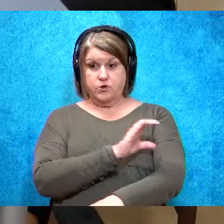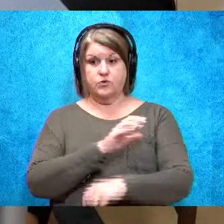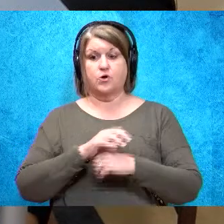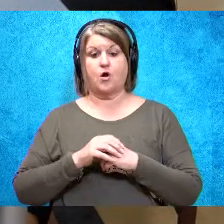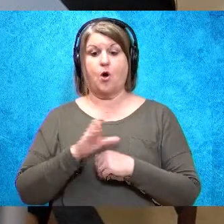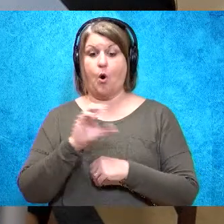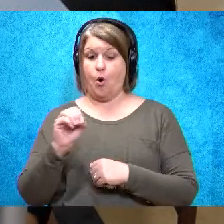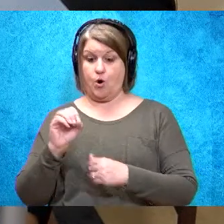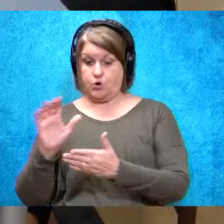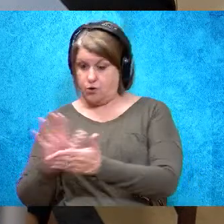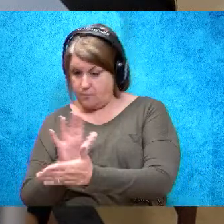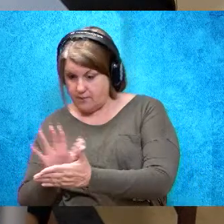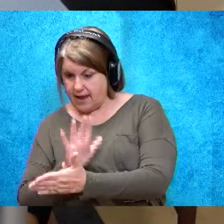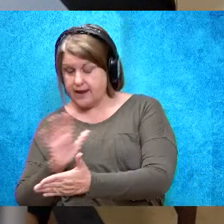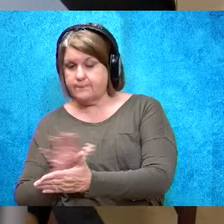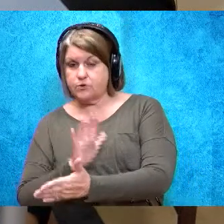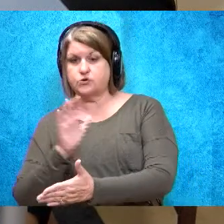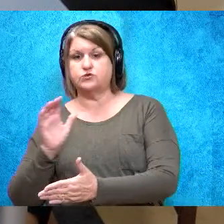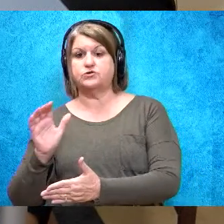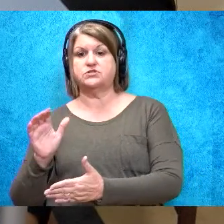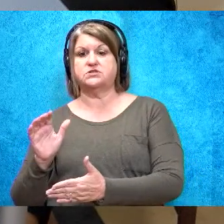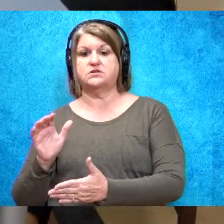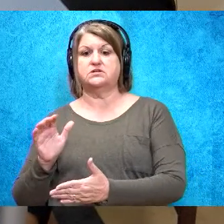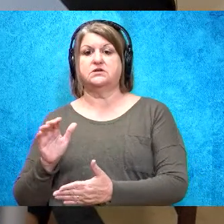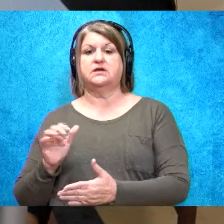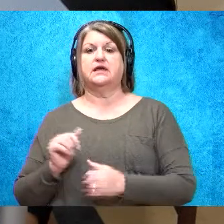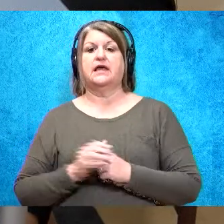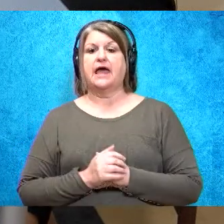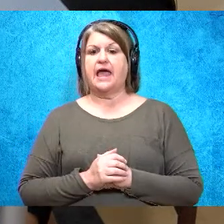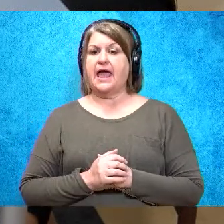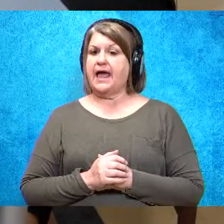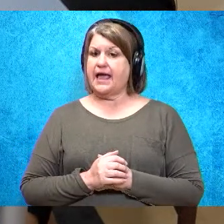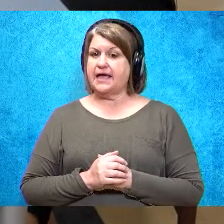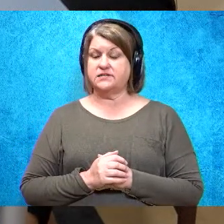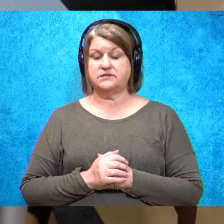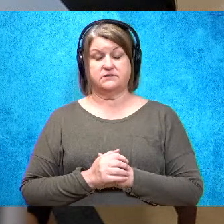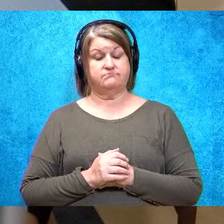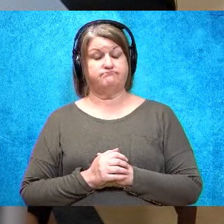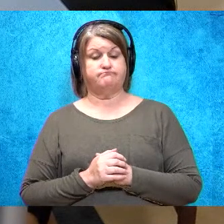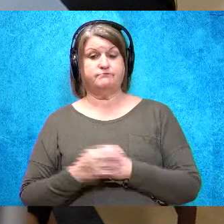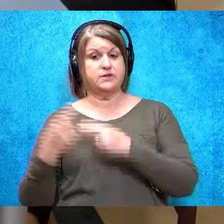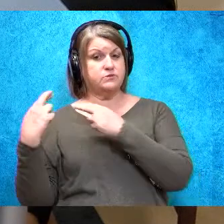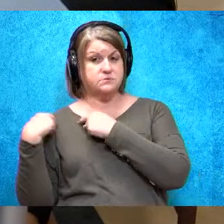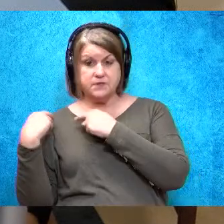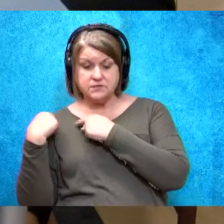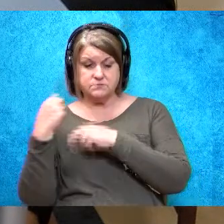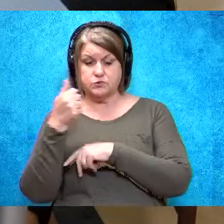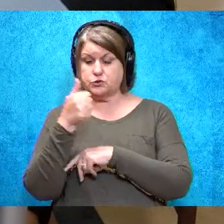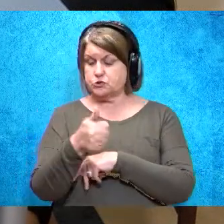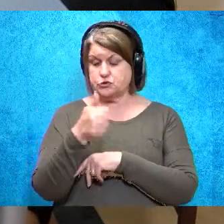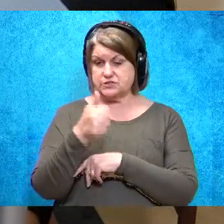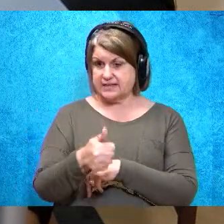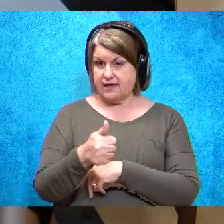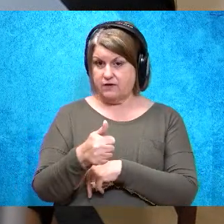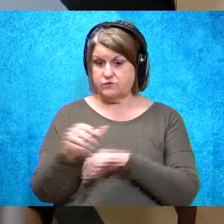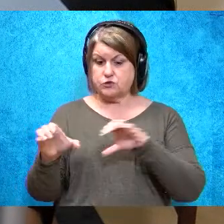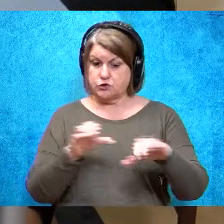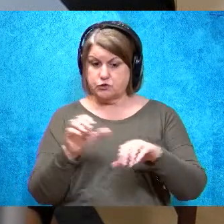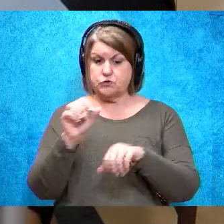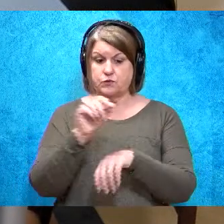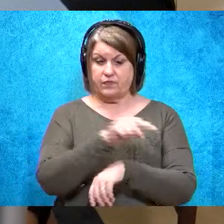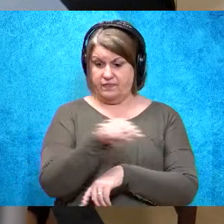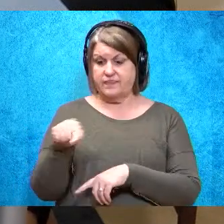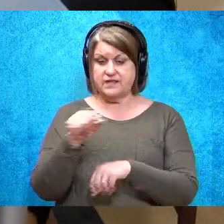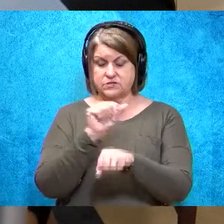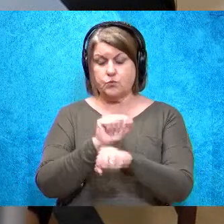and build that self-discipline for yourself, not only to get this work done, but also for your future.